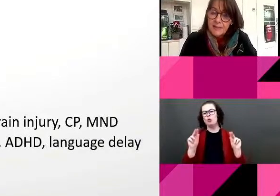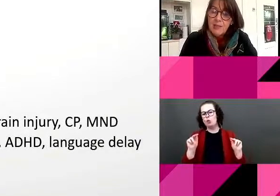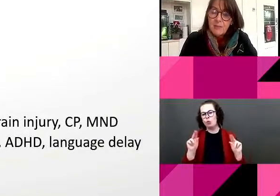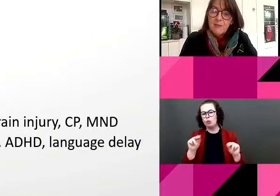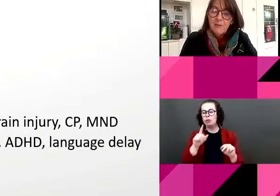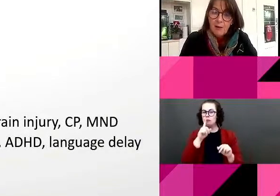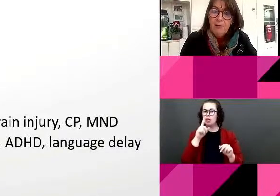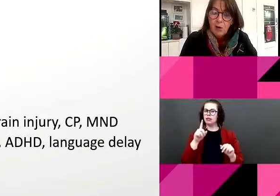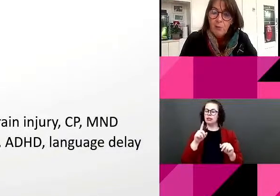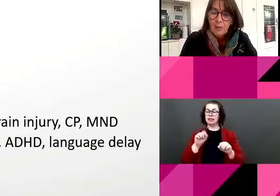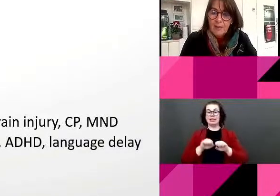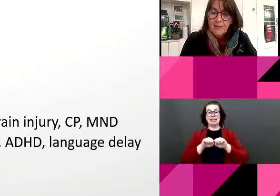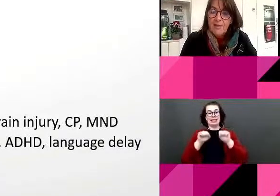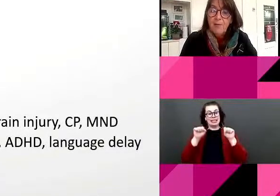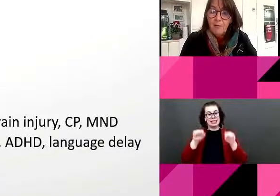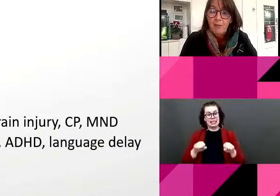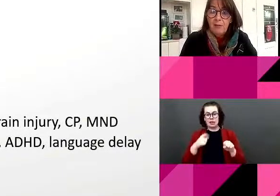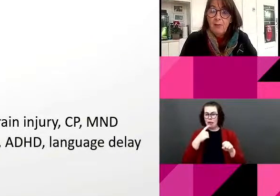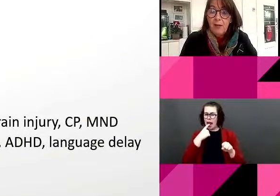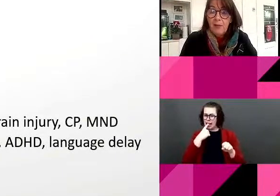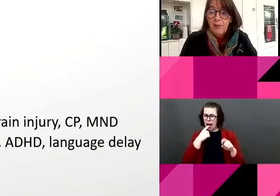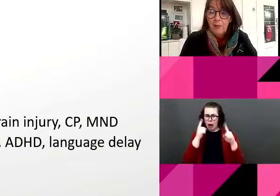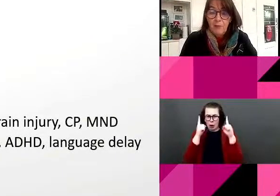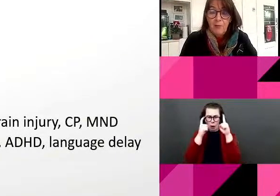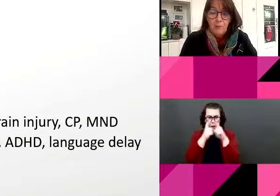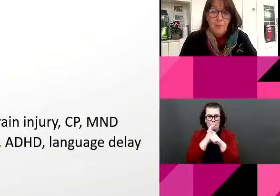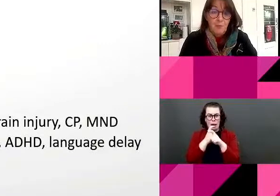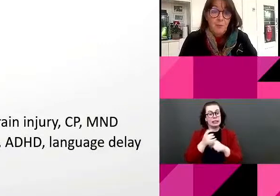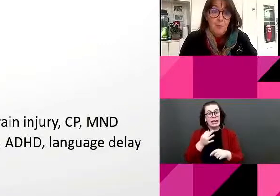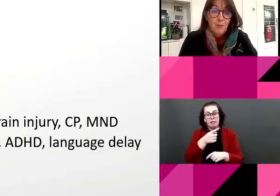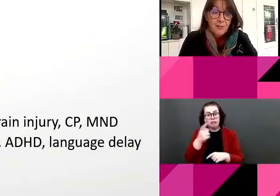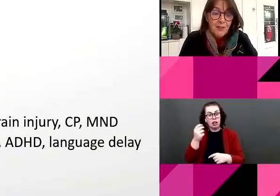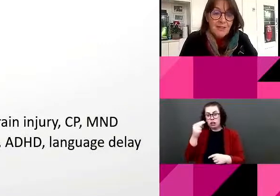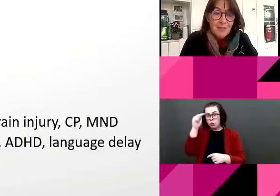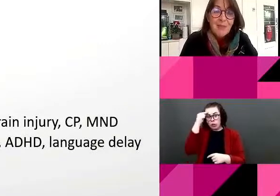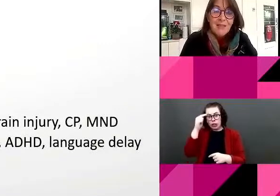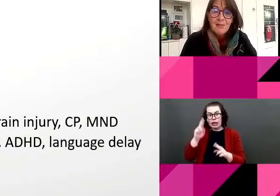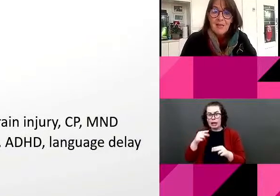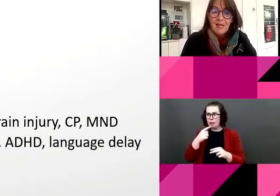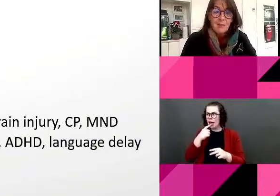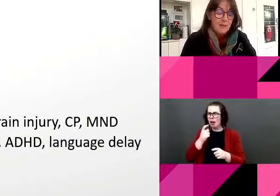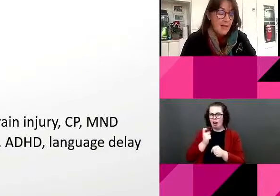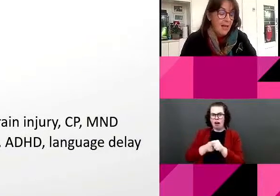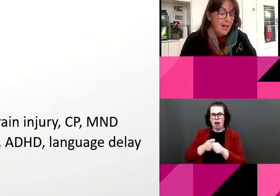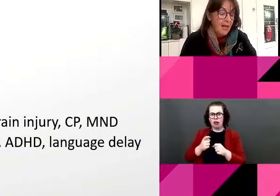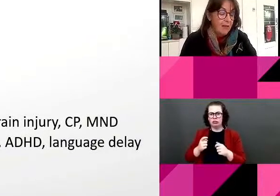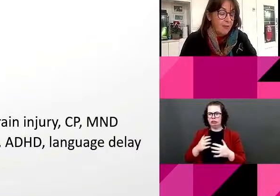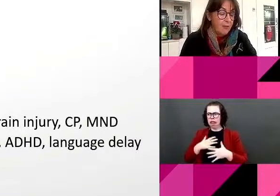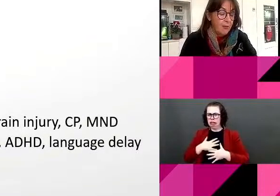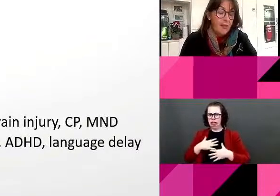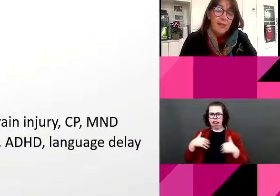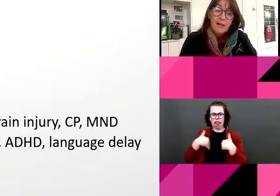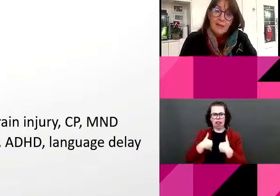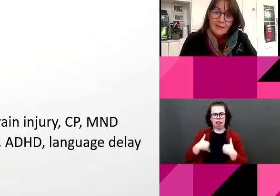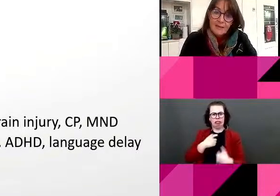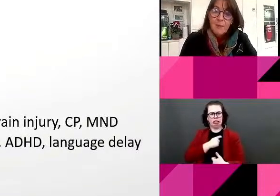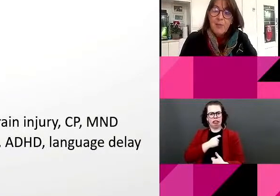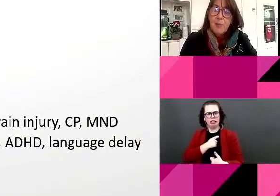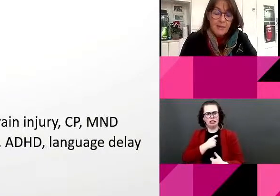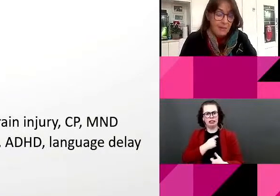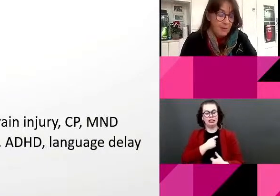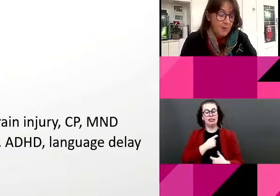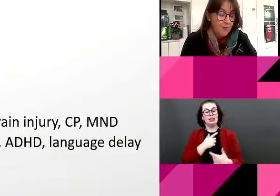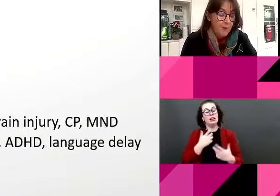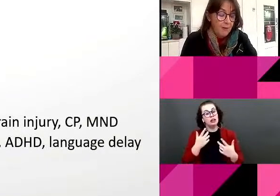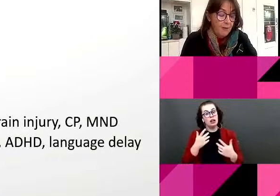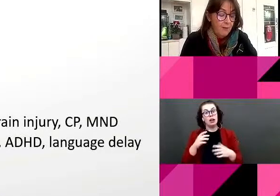the system is very complex and very frightening for most of us at the best of times. And for elderly